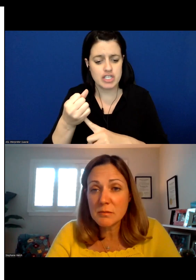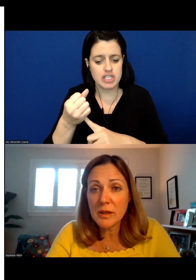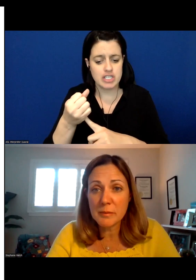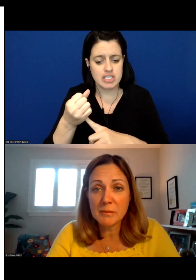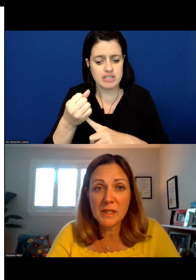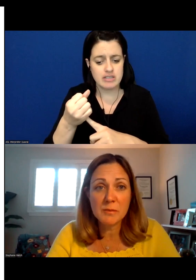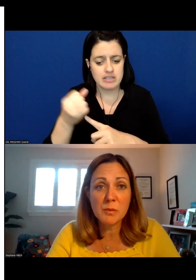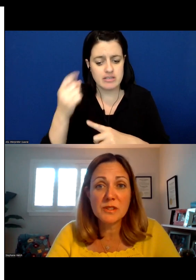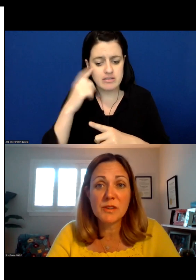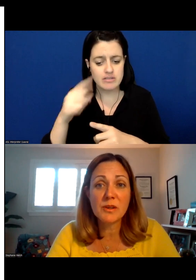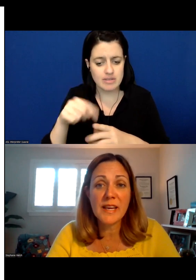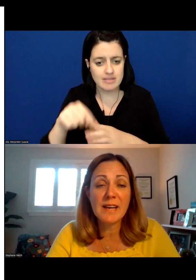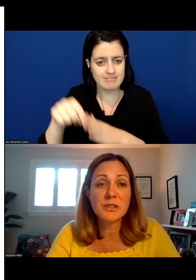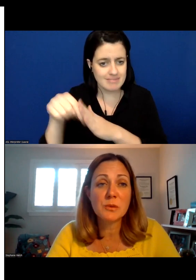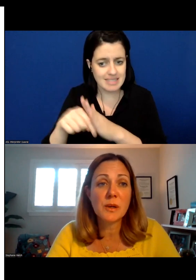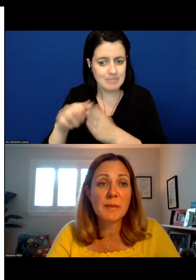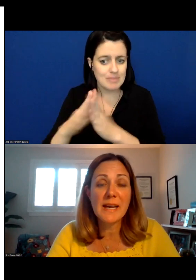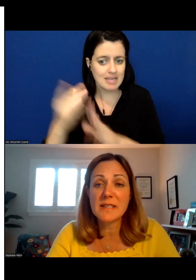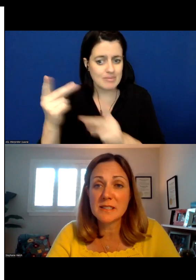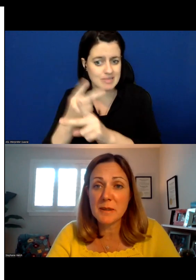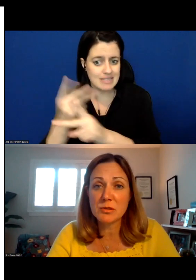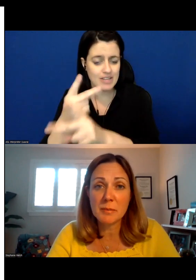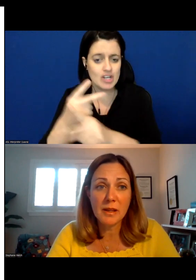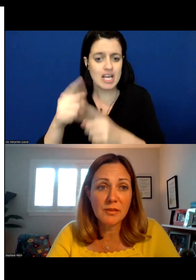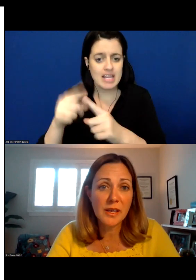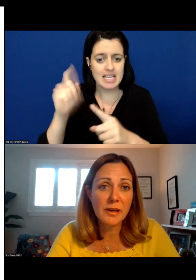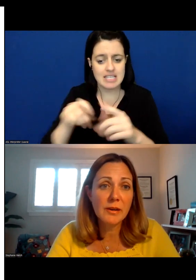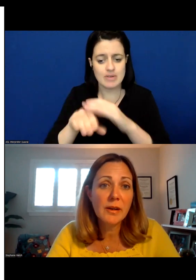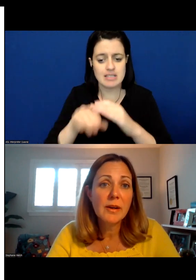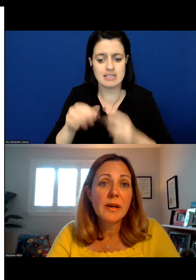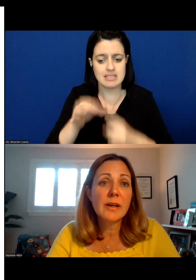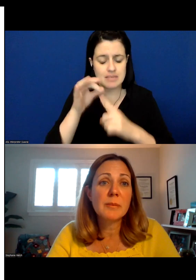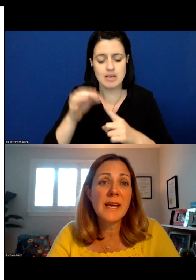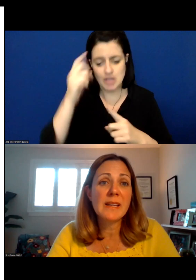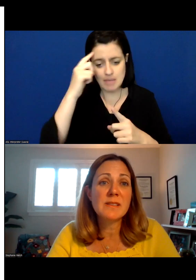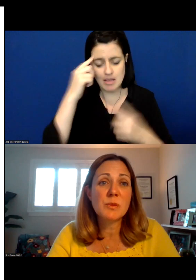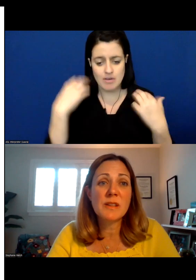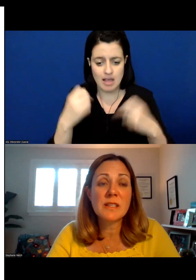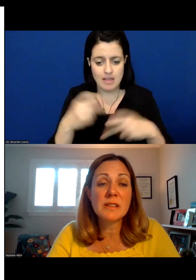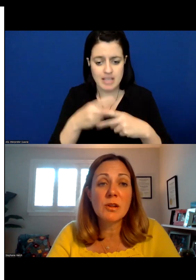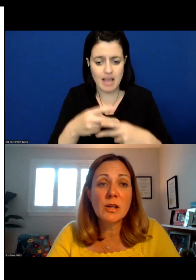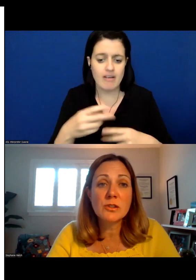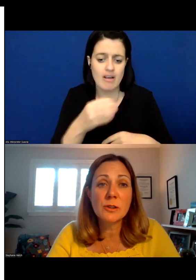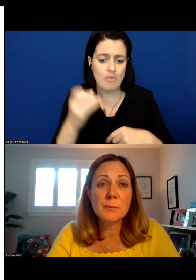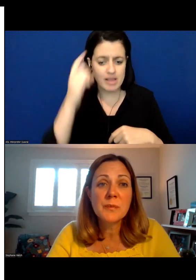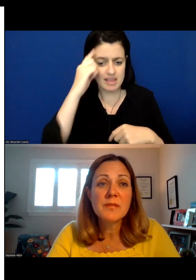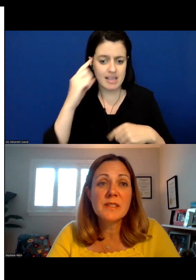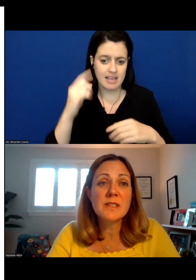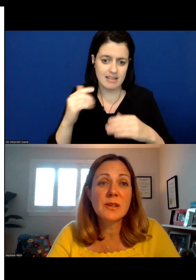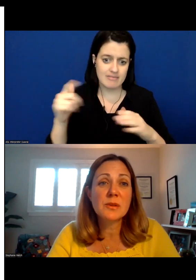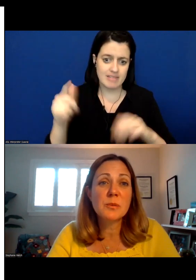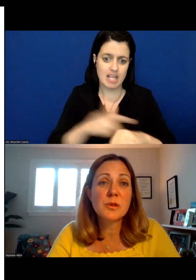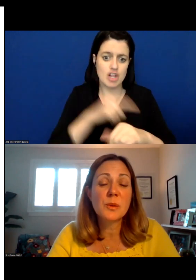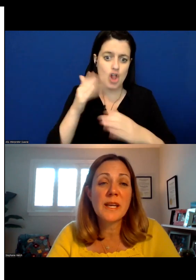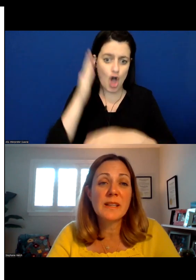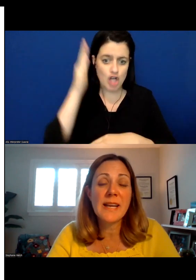deepens and becomes more severe, and they have to access specialty mental health care. And we think that in the long term, this